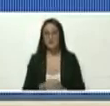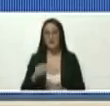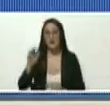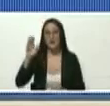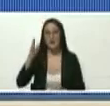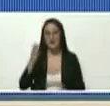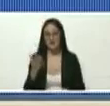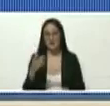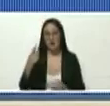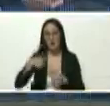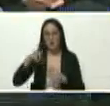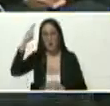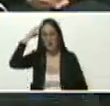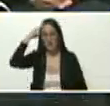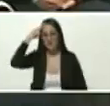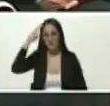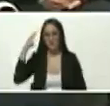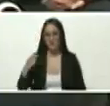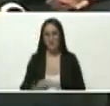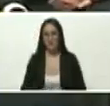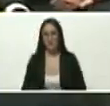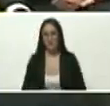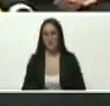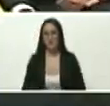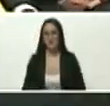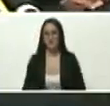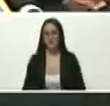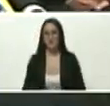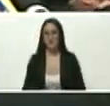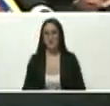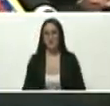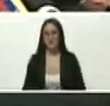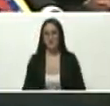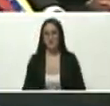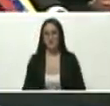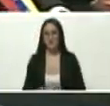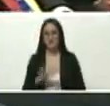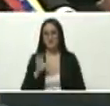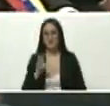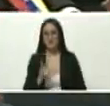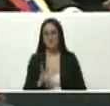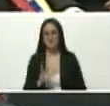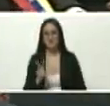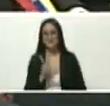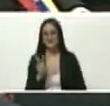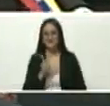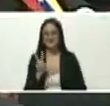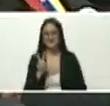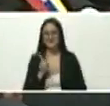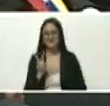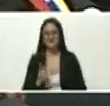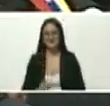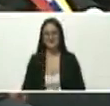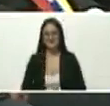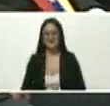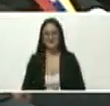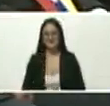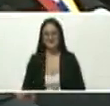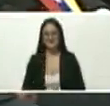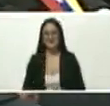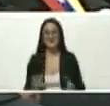and Juan Pablo, y Juan Pablo Alfonso Pérez Alfonso, of this great country, este Venezuela. Gran país, Venezuela. They came together, juntos, actually, not in